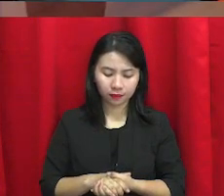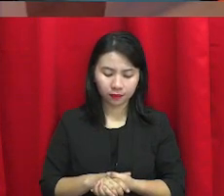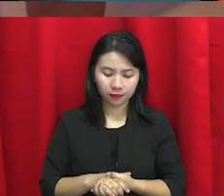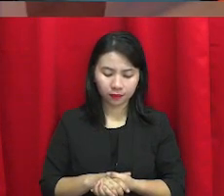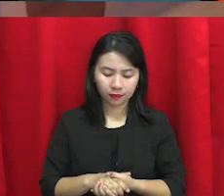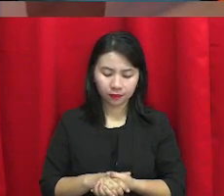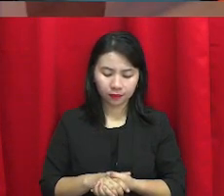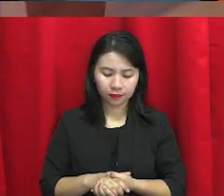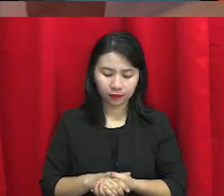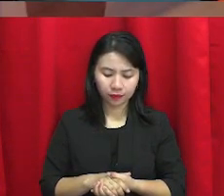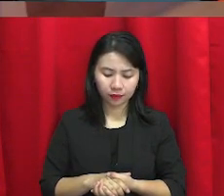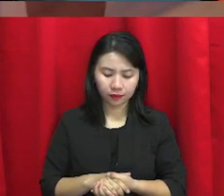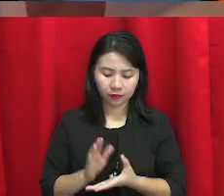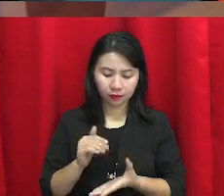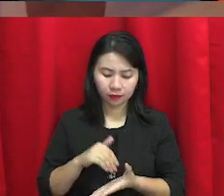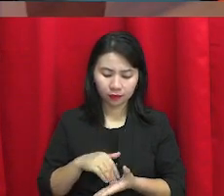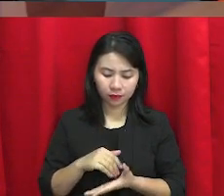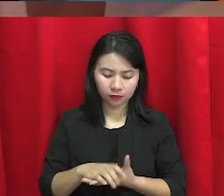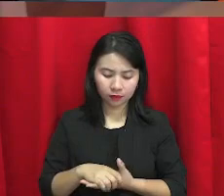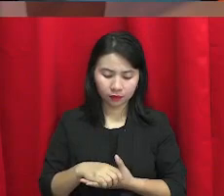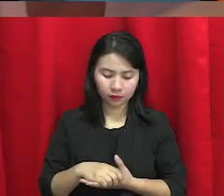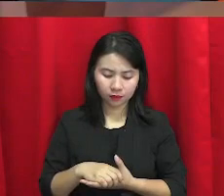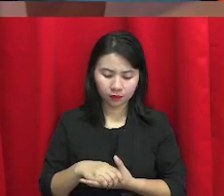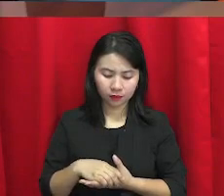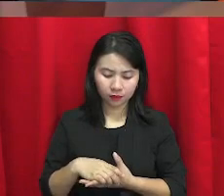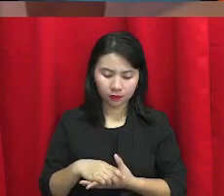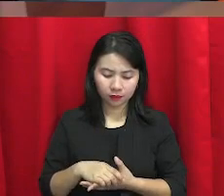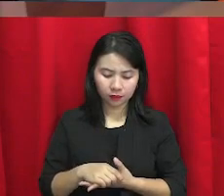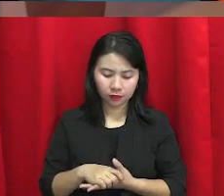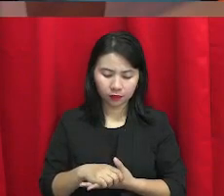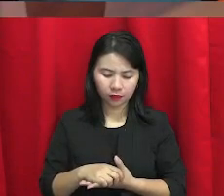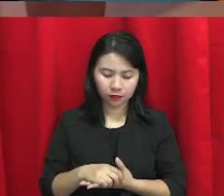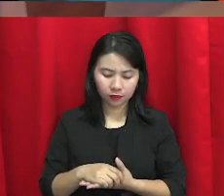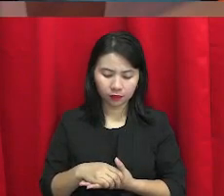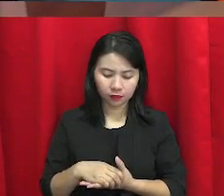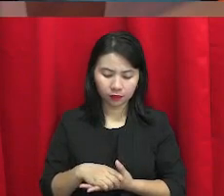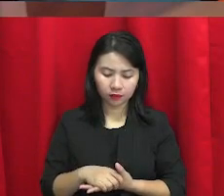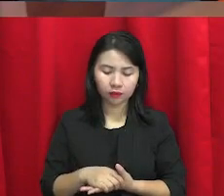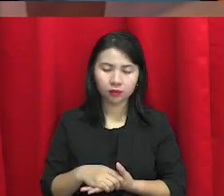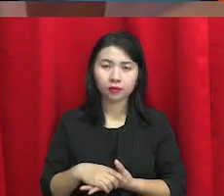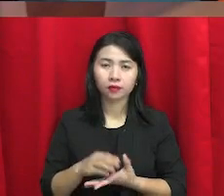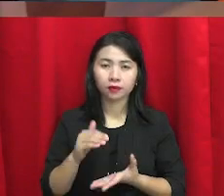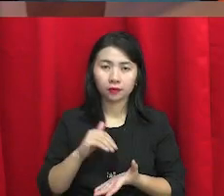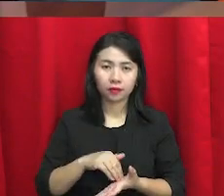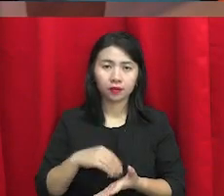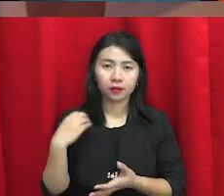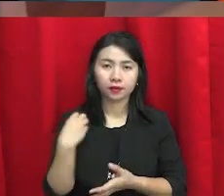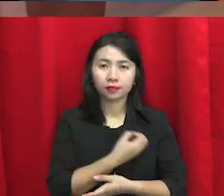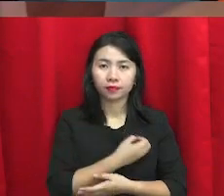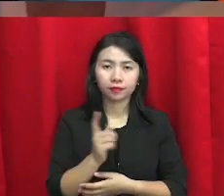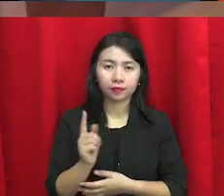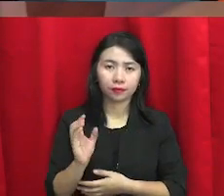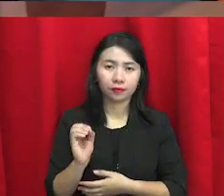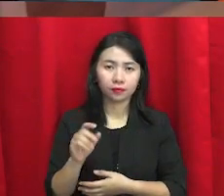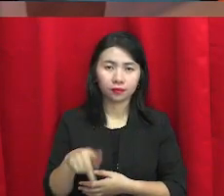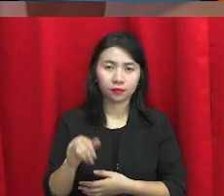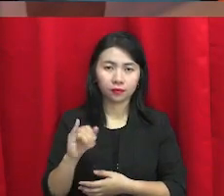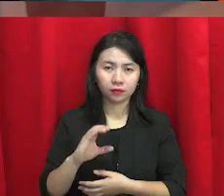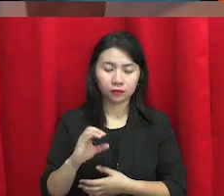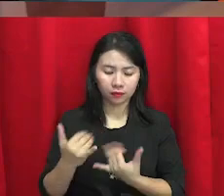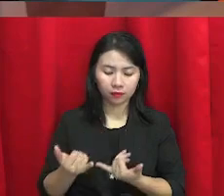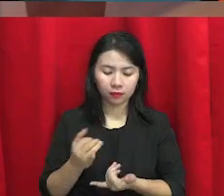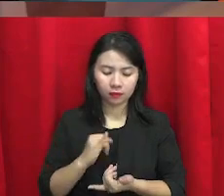Sa inyong mga screen, sa ating screen, ang ating pong topic ay Thy will be done. All